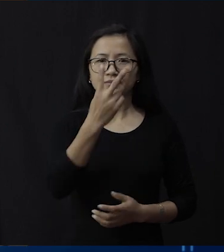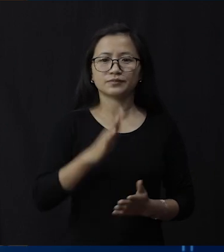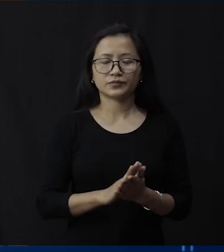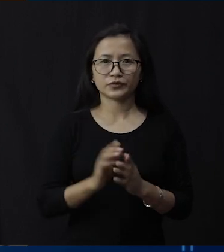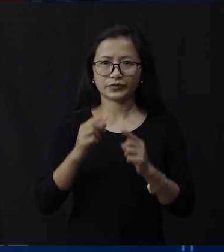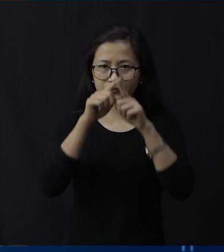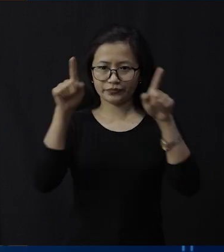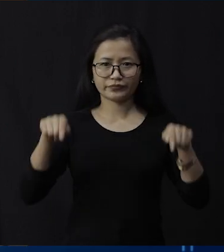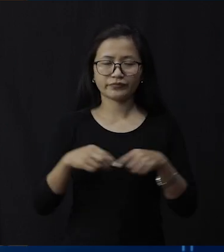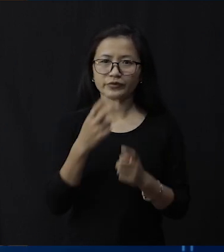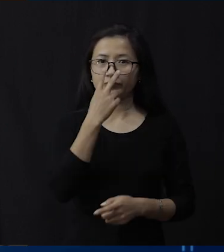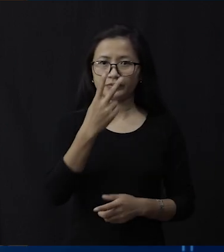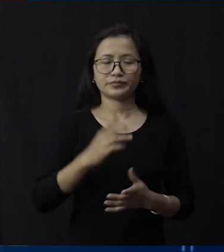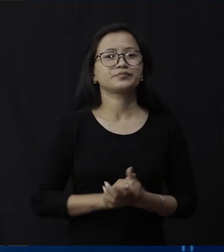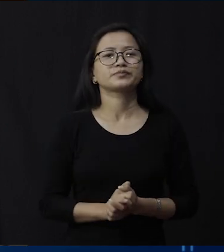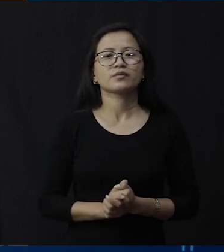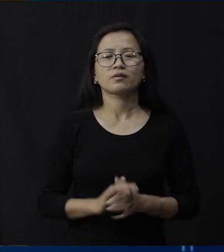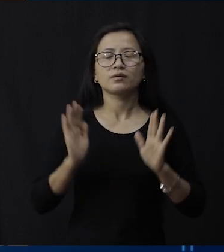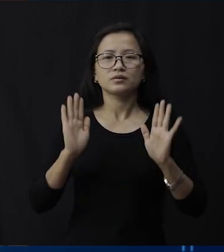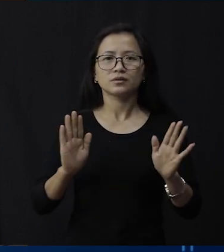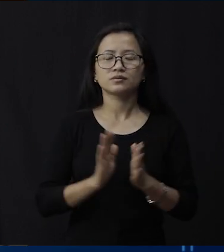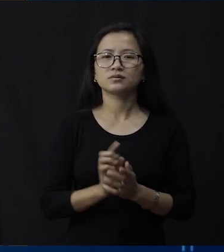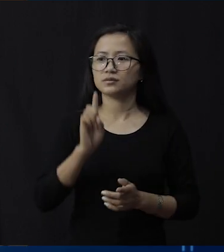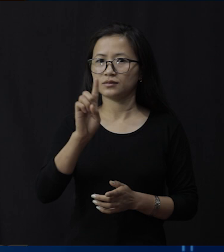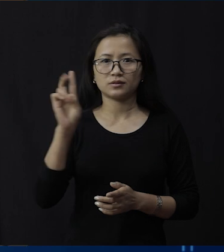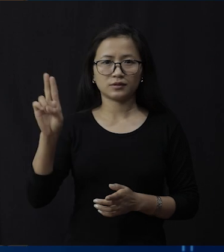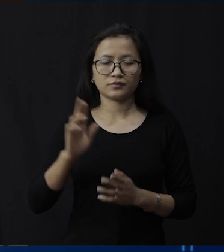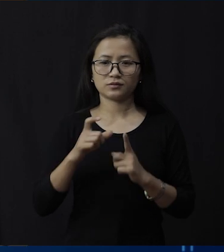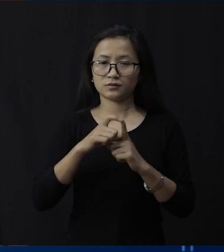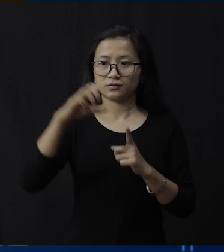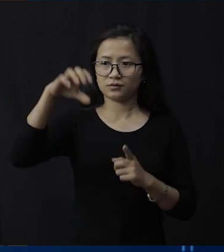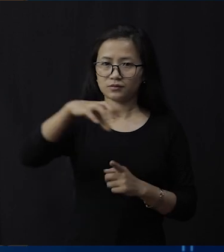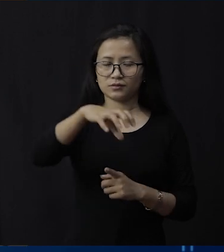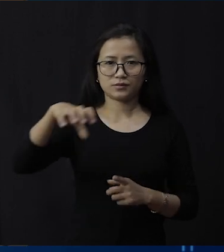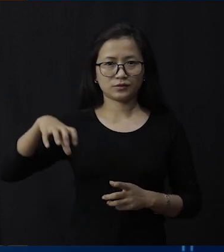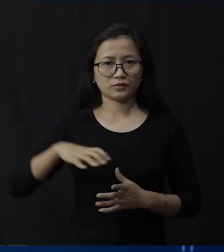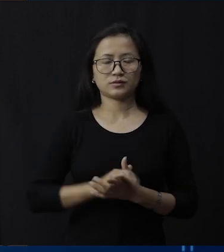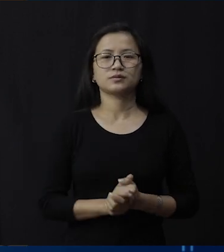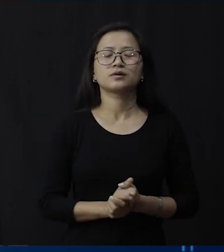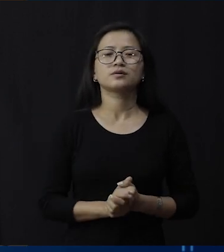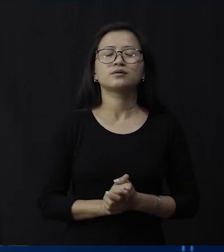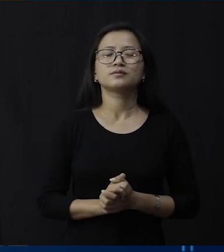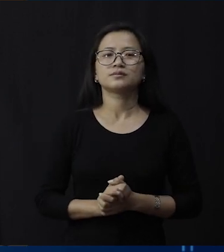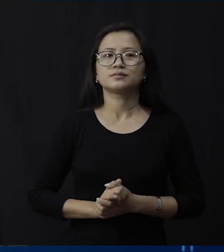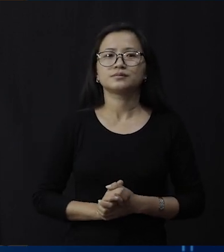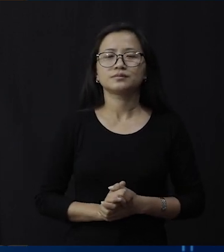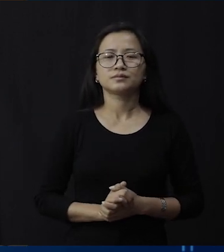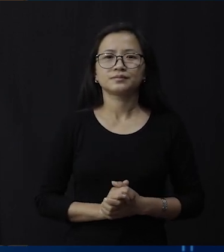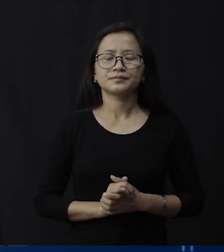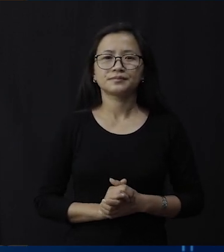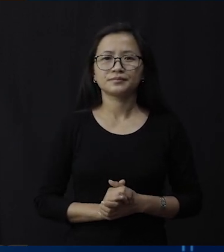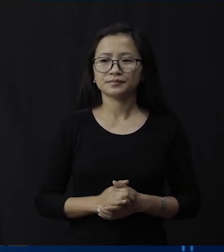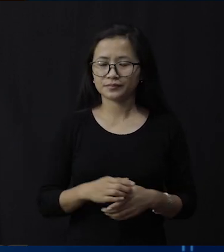the picture here, right? So we have 11 districts, okay? Please remember that we have 11